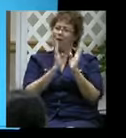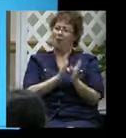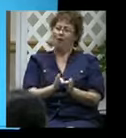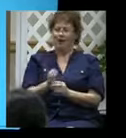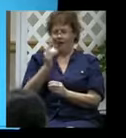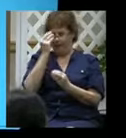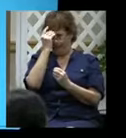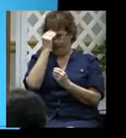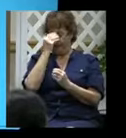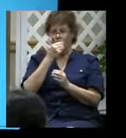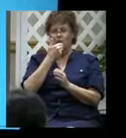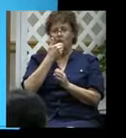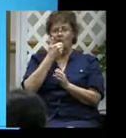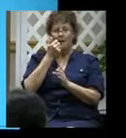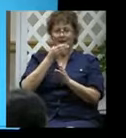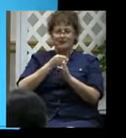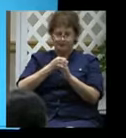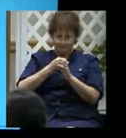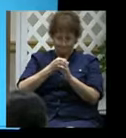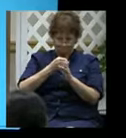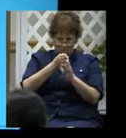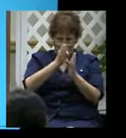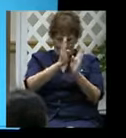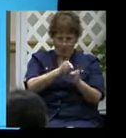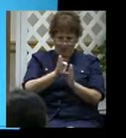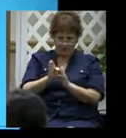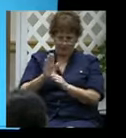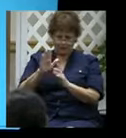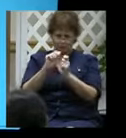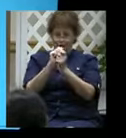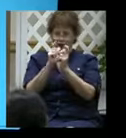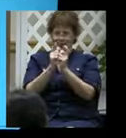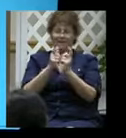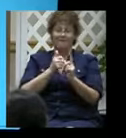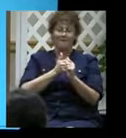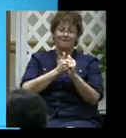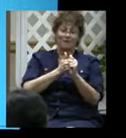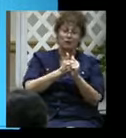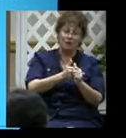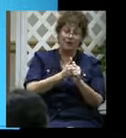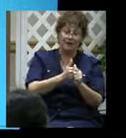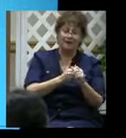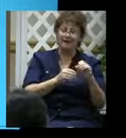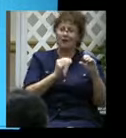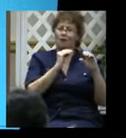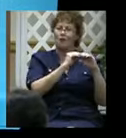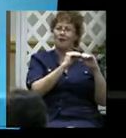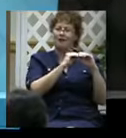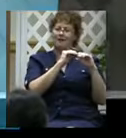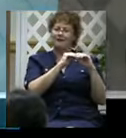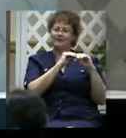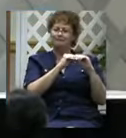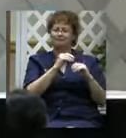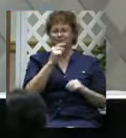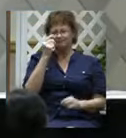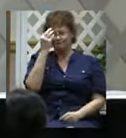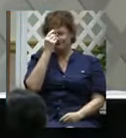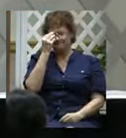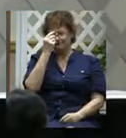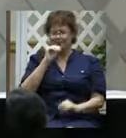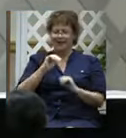to organize your translation efforts. So tracking and archiving is something you just want to think through a little bit and see how